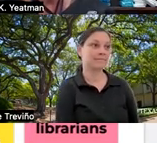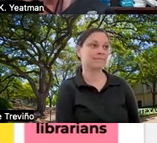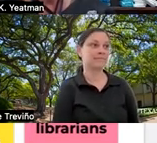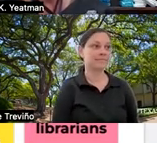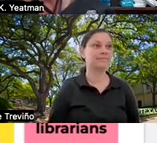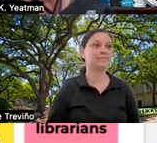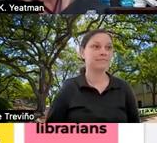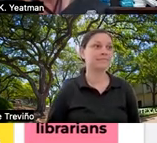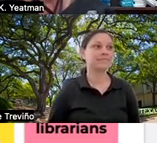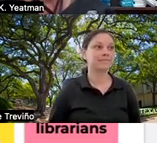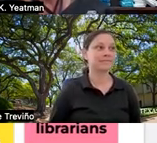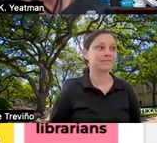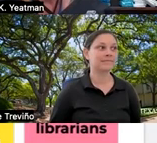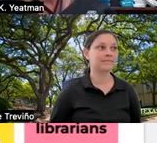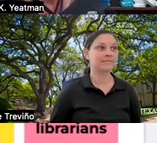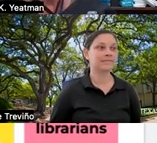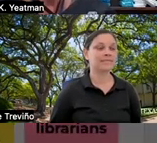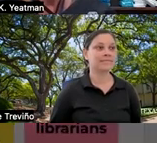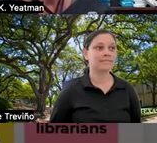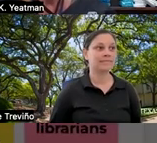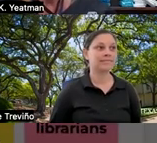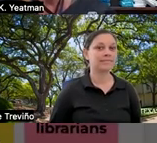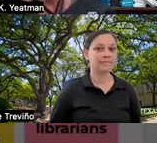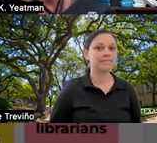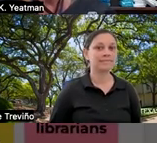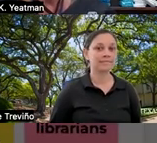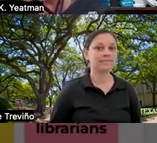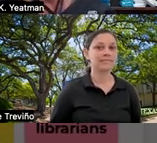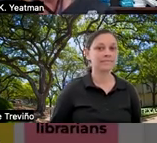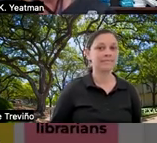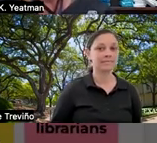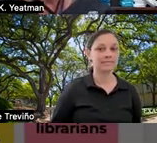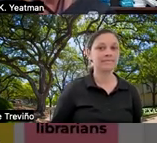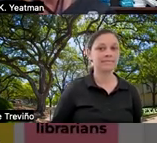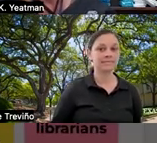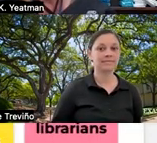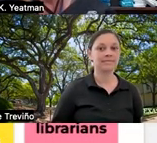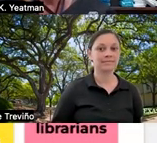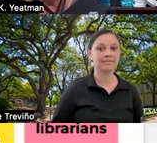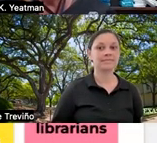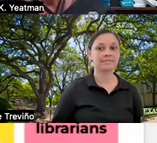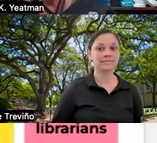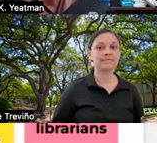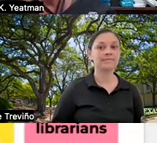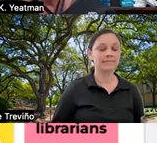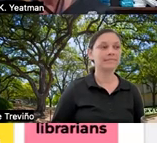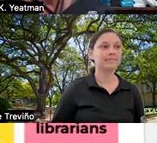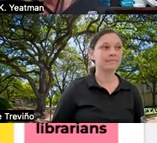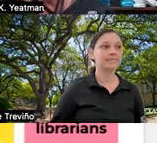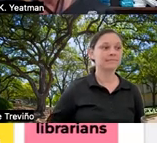Facebook, or, you know, they send out a question to people like, what should I do? Who should I go to?